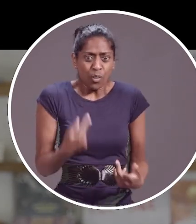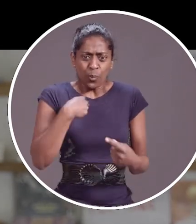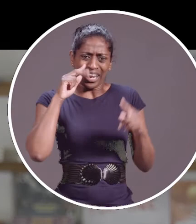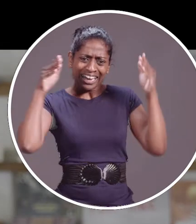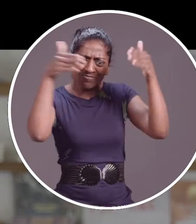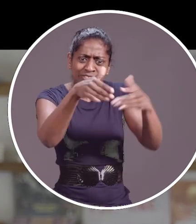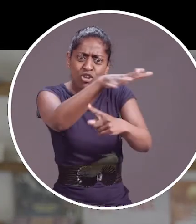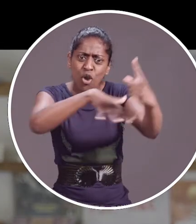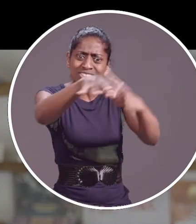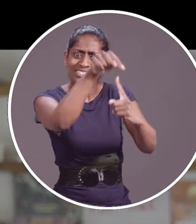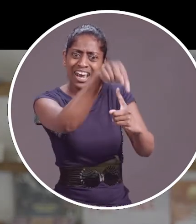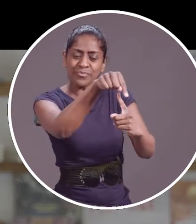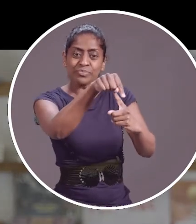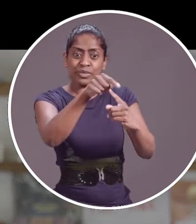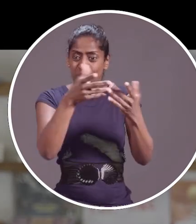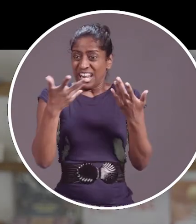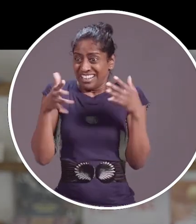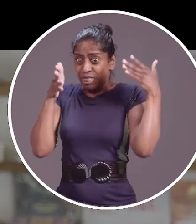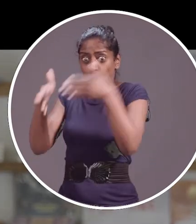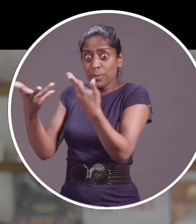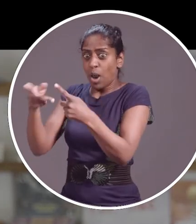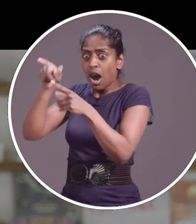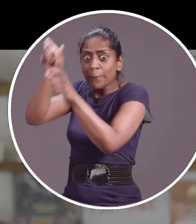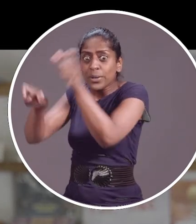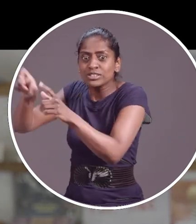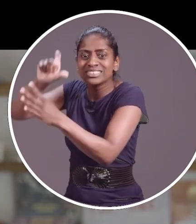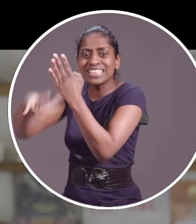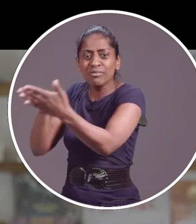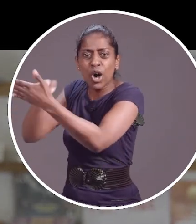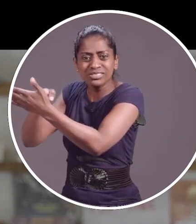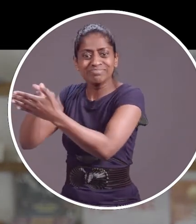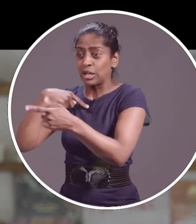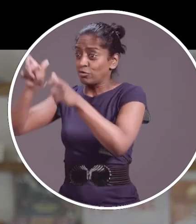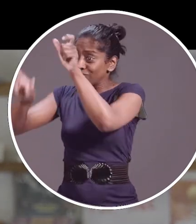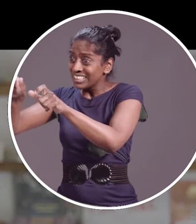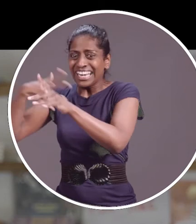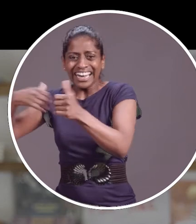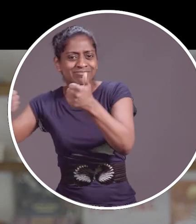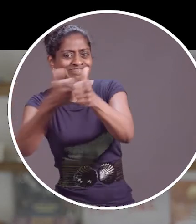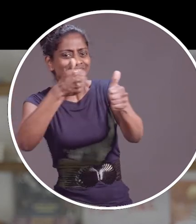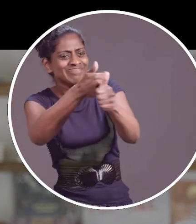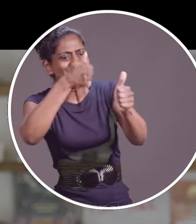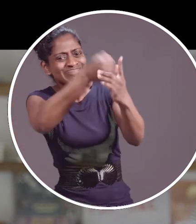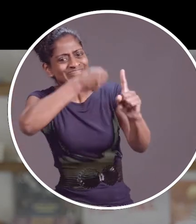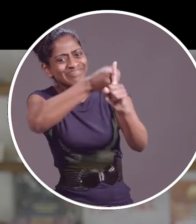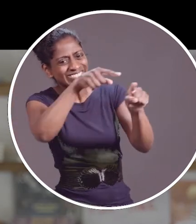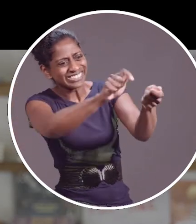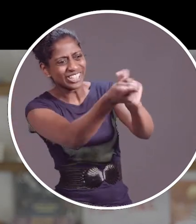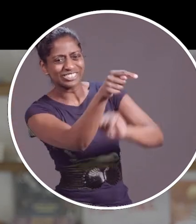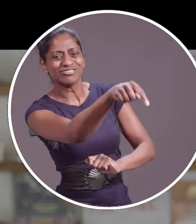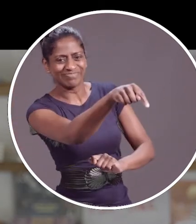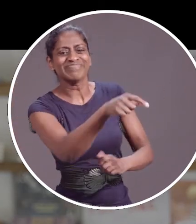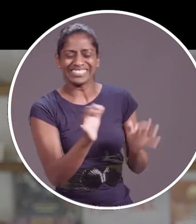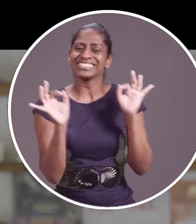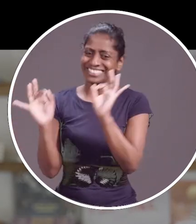context, we see that the issue of person with disabilities has to be advocated by person with disabilities.